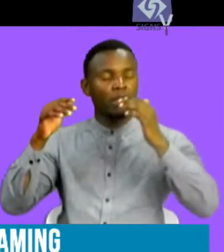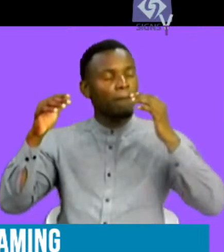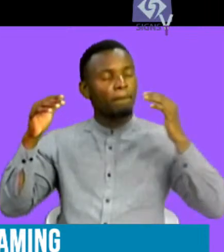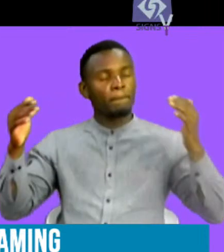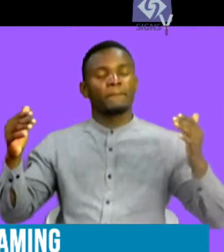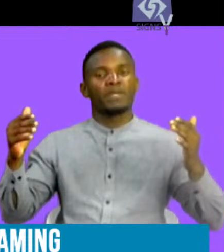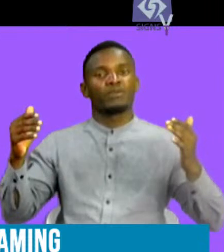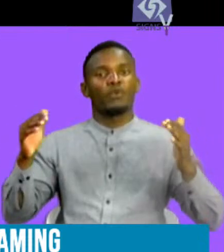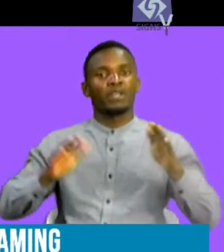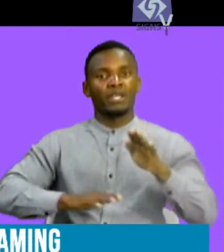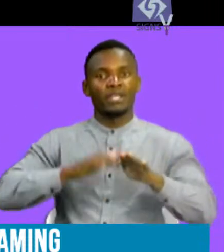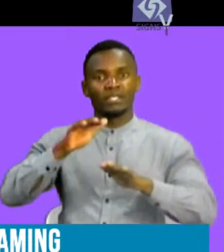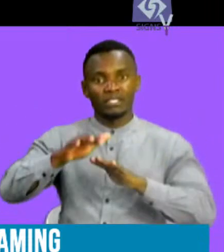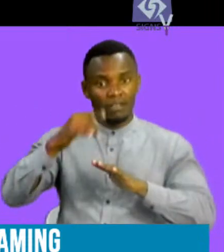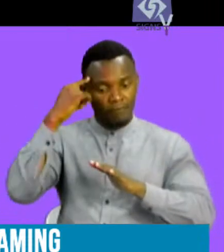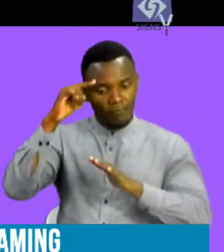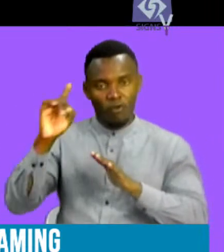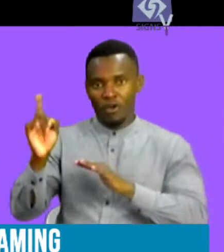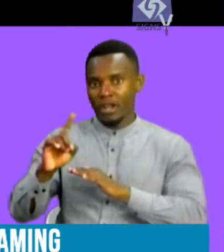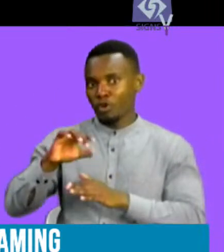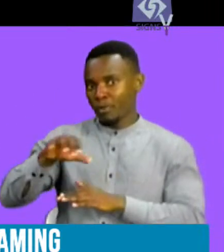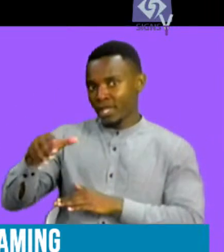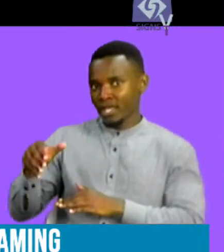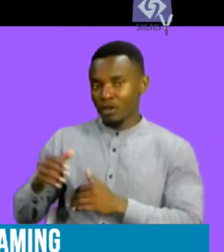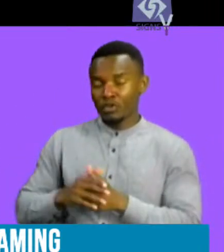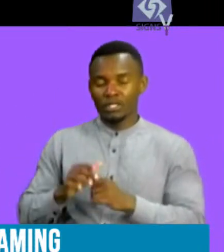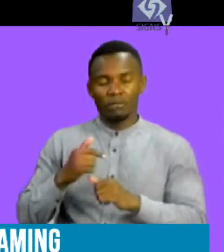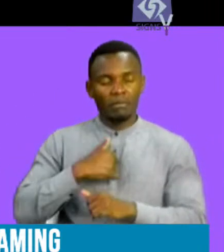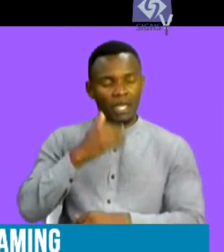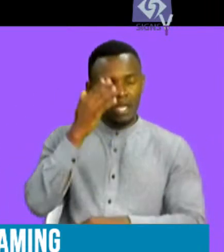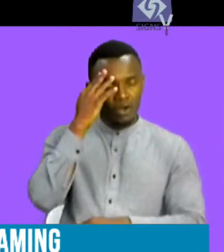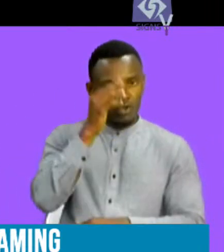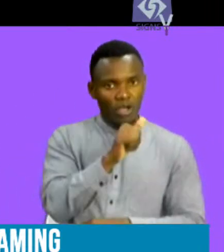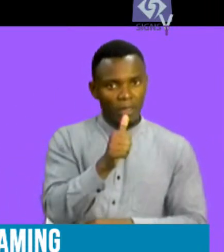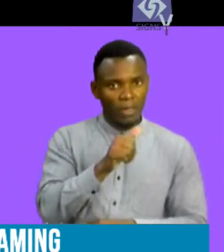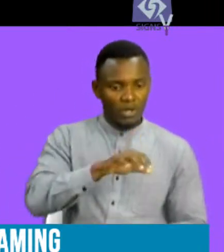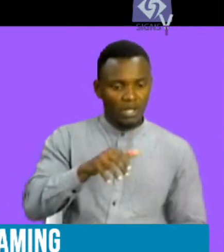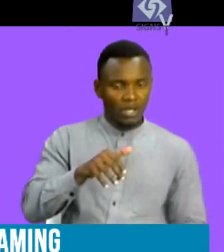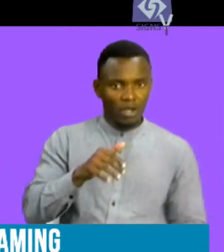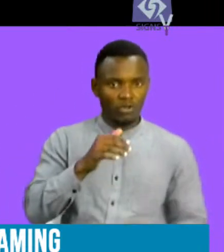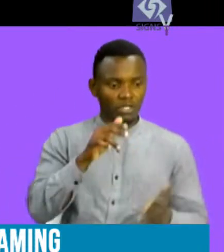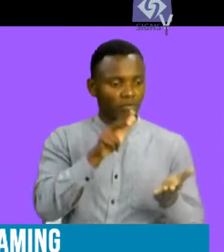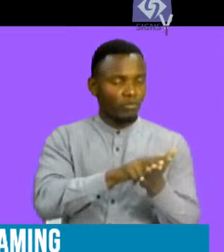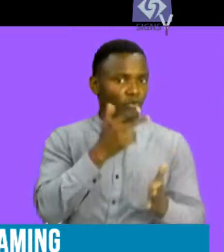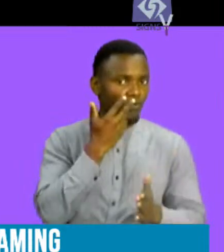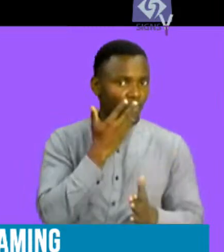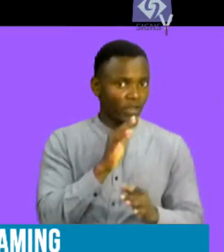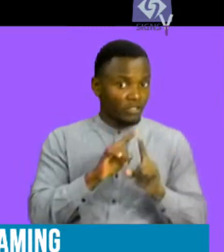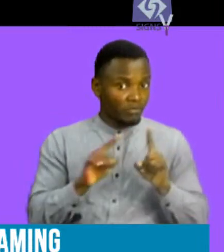milestone for Nairobi County. I know there are some other counties that have passed, but Nairobi must lead.